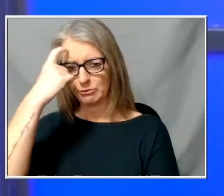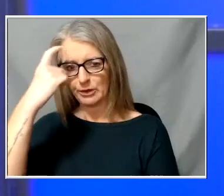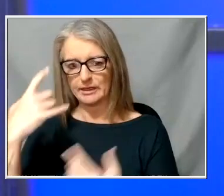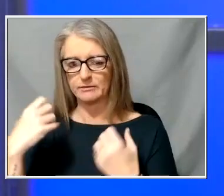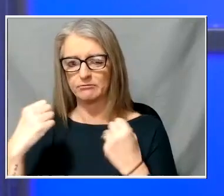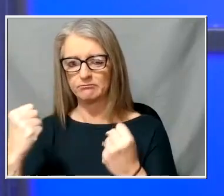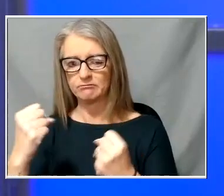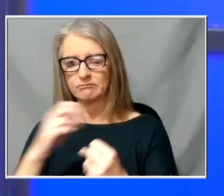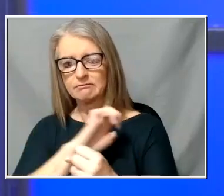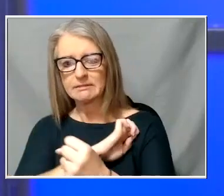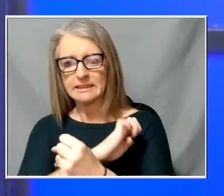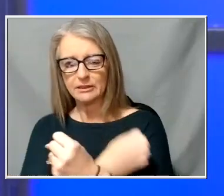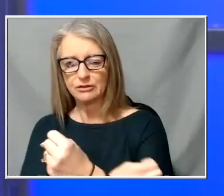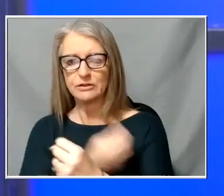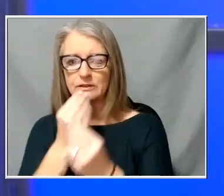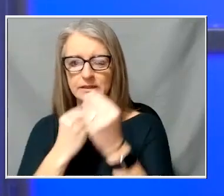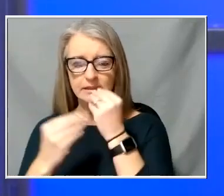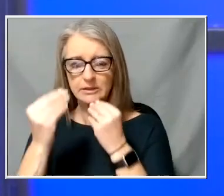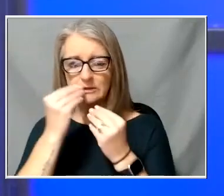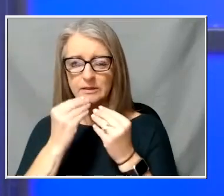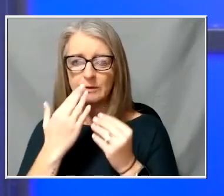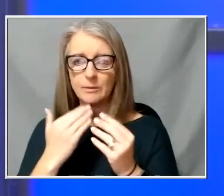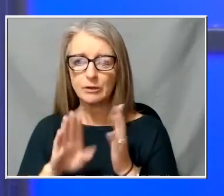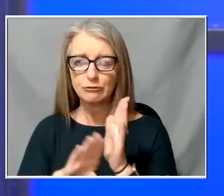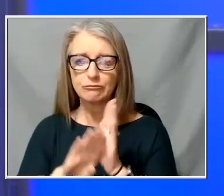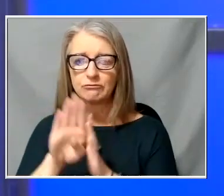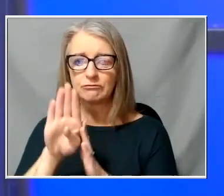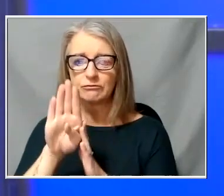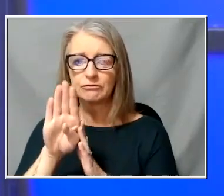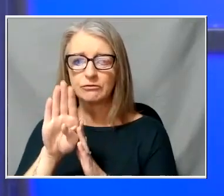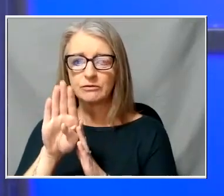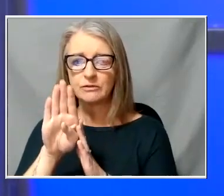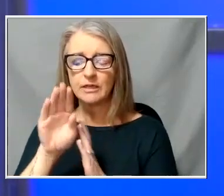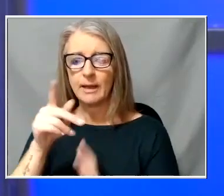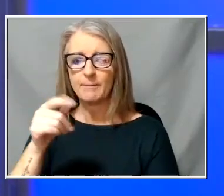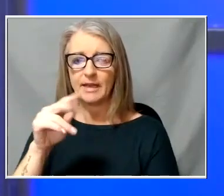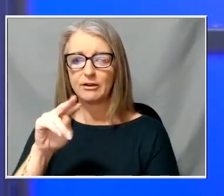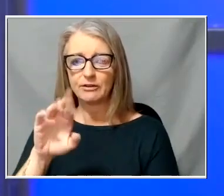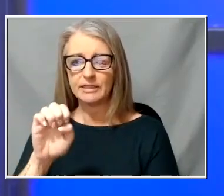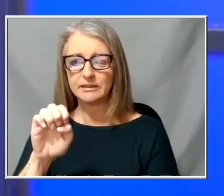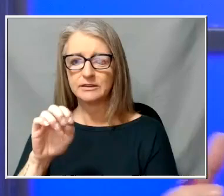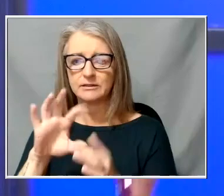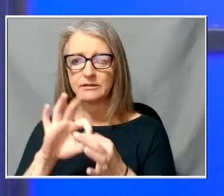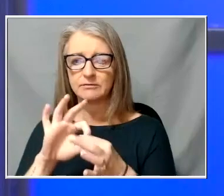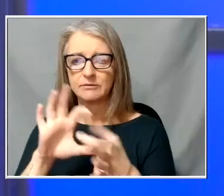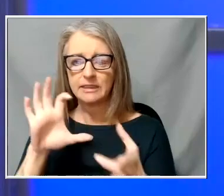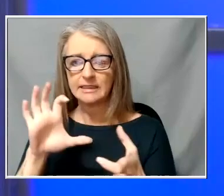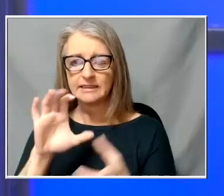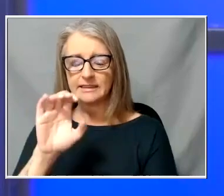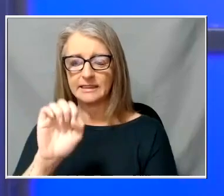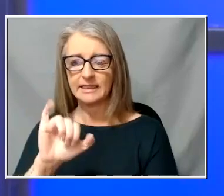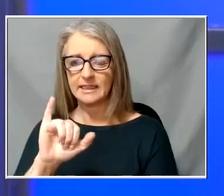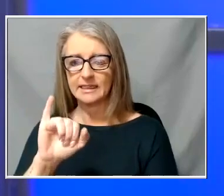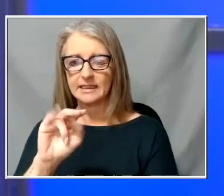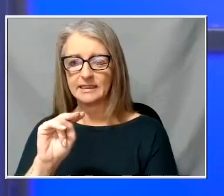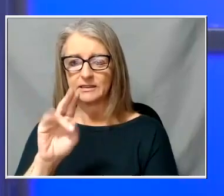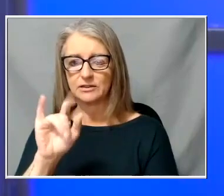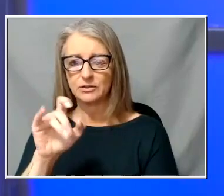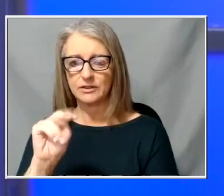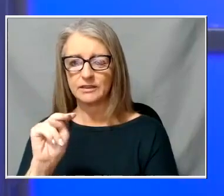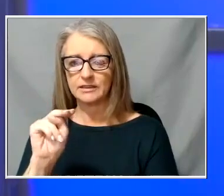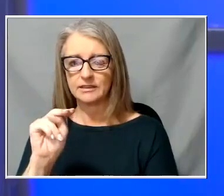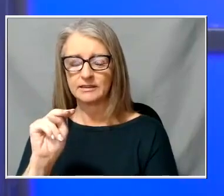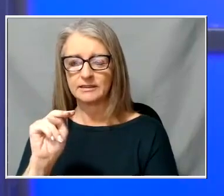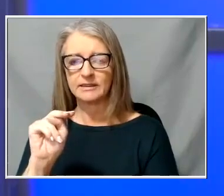you eat, your blood sugar goes up. Your pancreas releases insulin to make sure the glucose is delivered to the cells that need